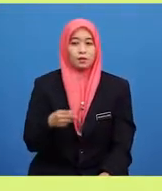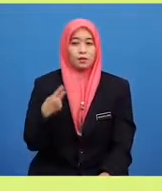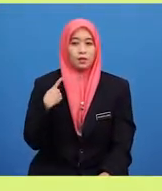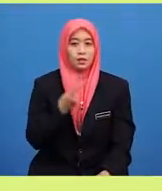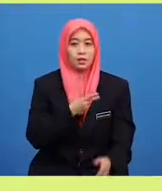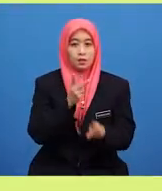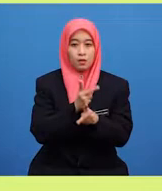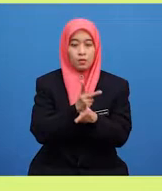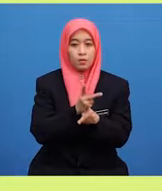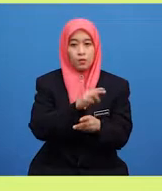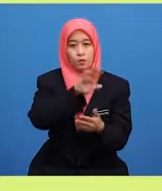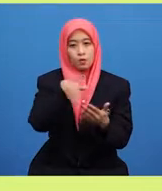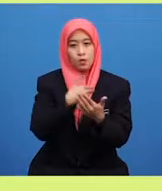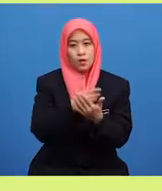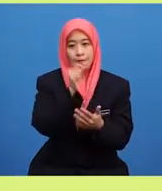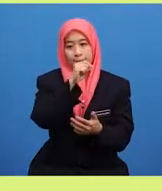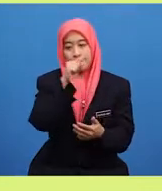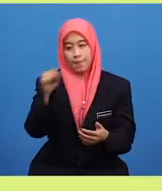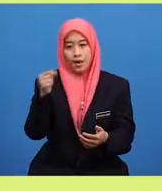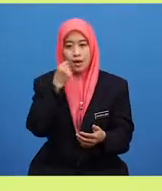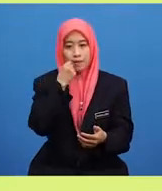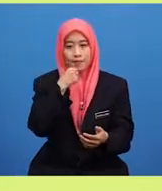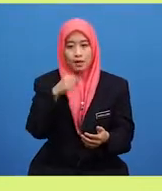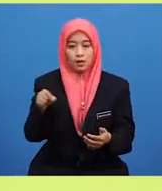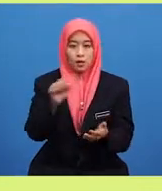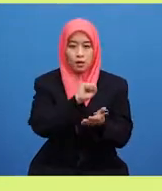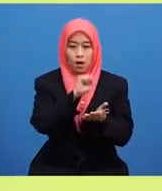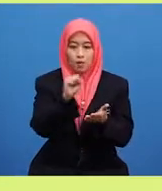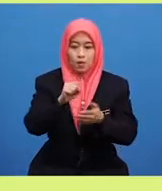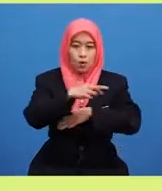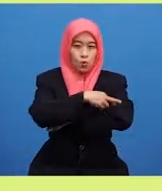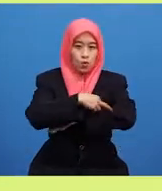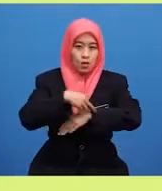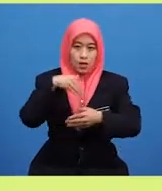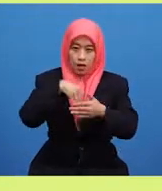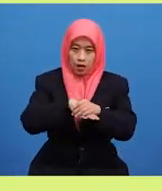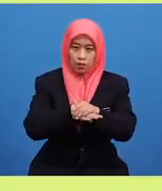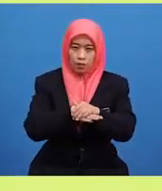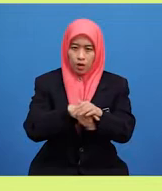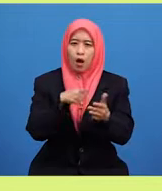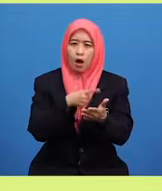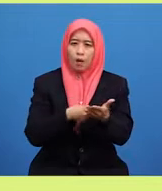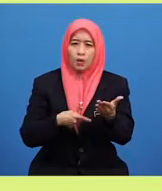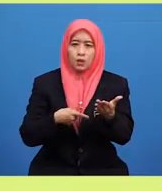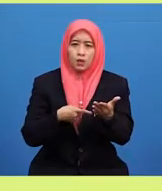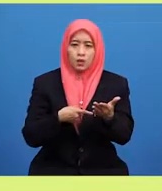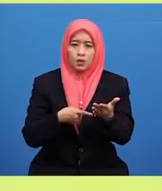pencils, rubber, and ruler in here. What is this thing called?